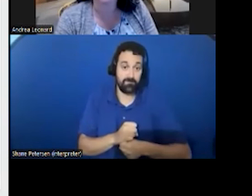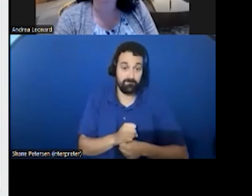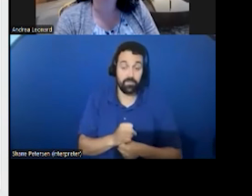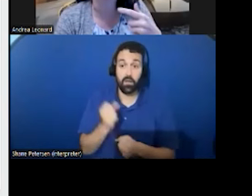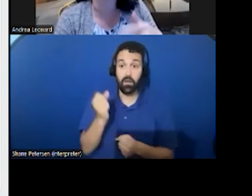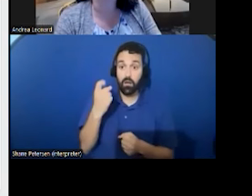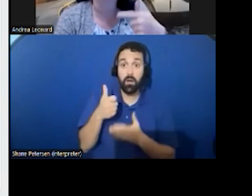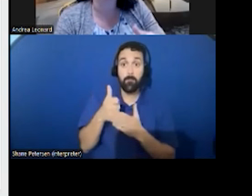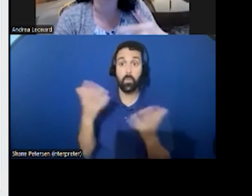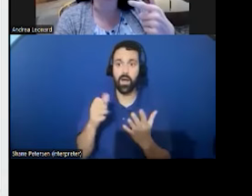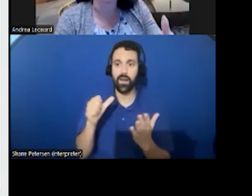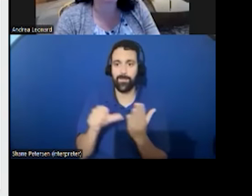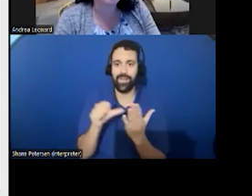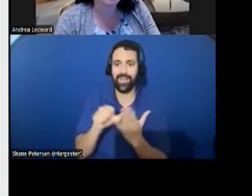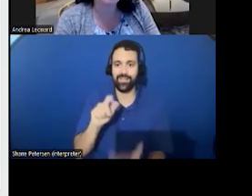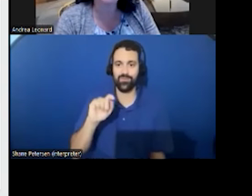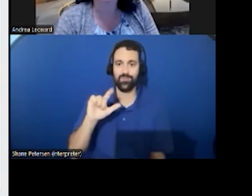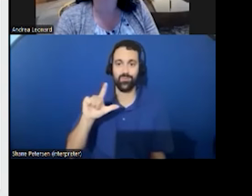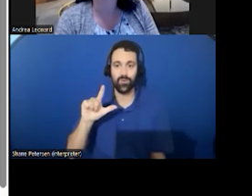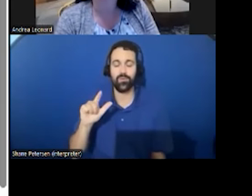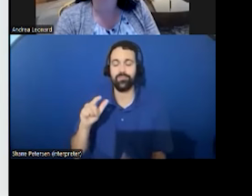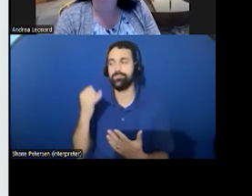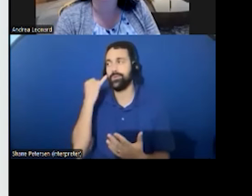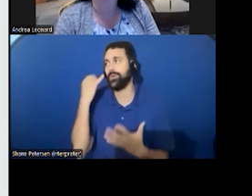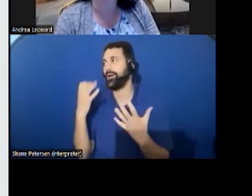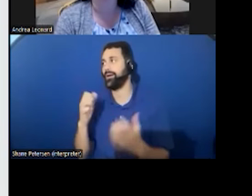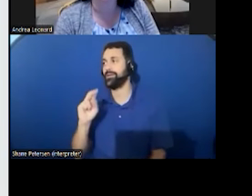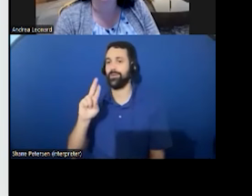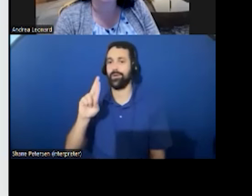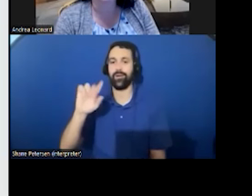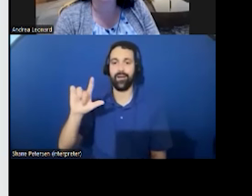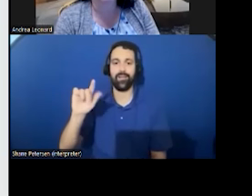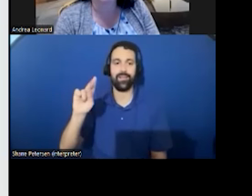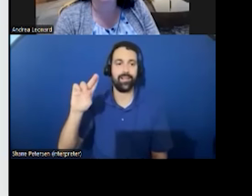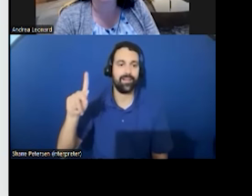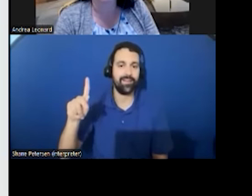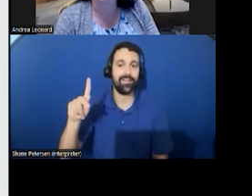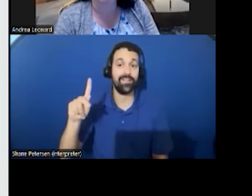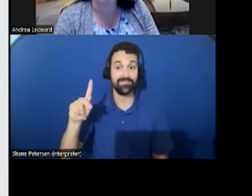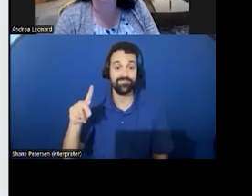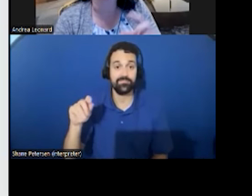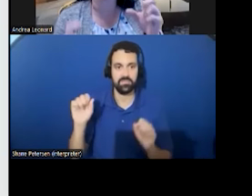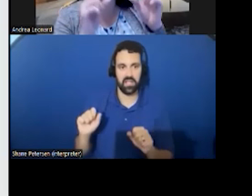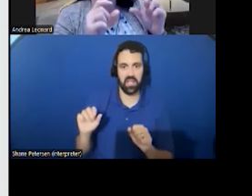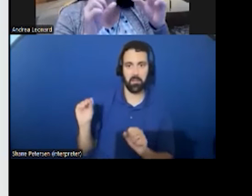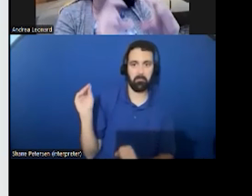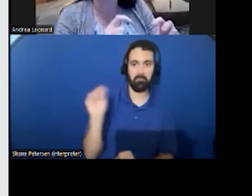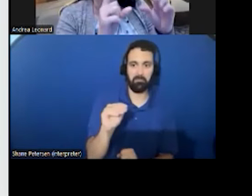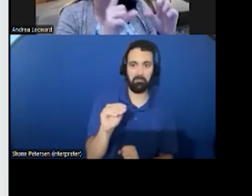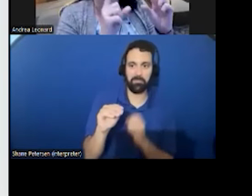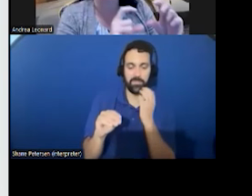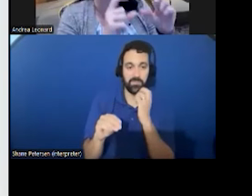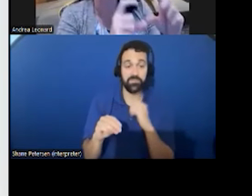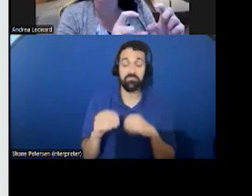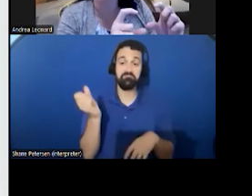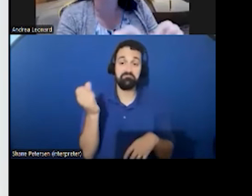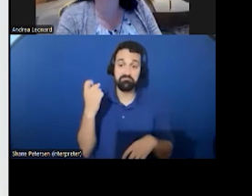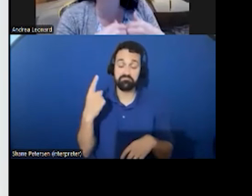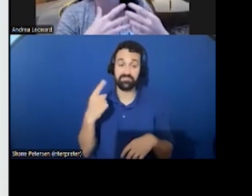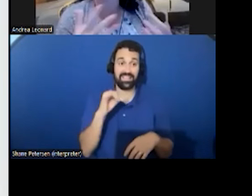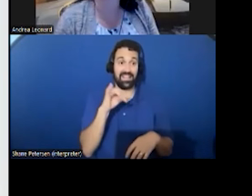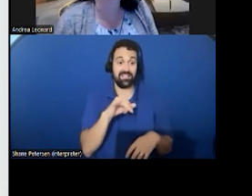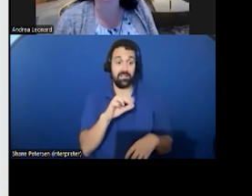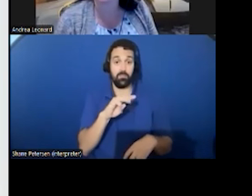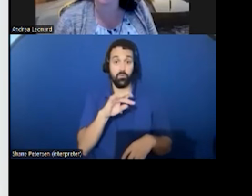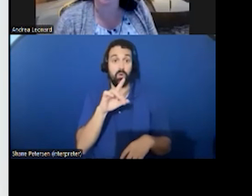do that if you want to share URL links. These URLs are not the Moodle URL tool, they're